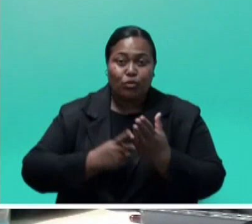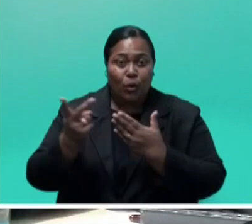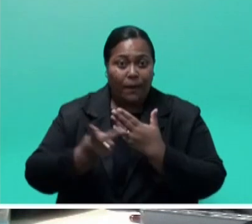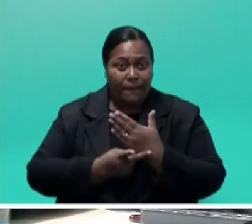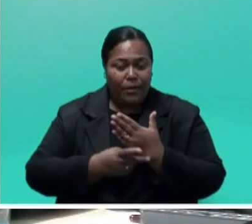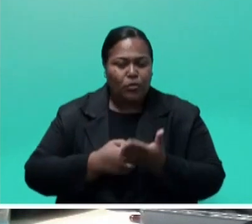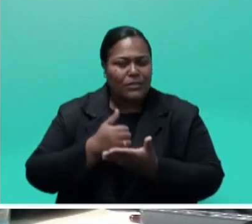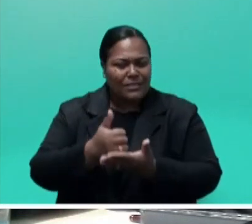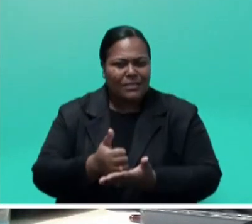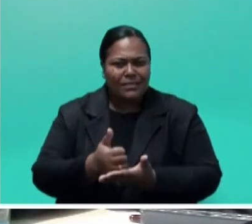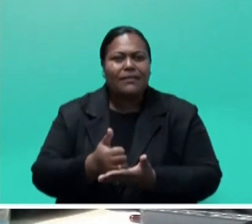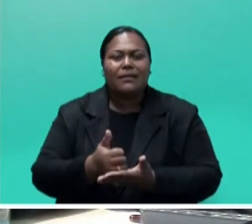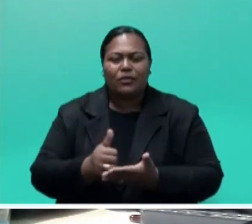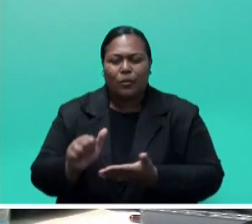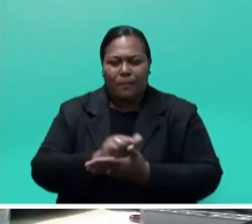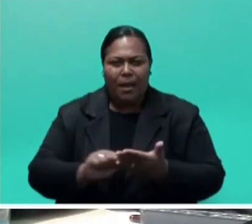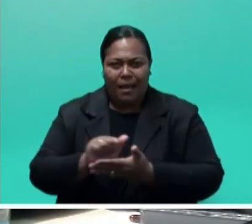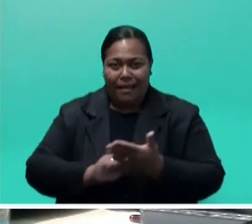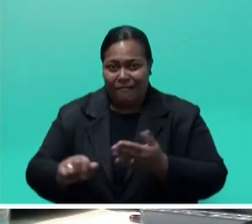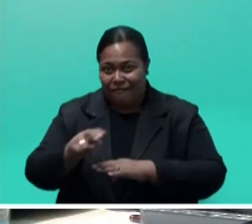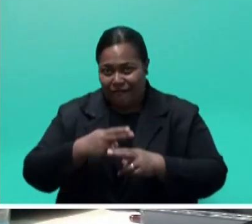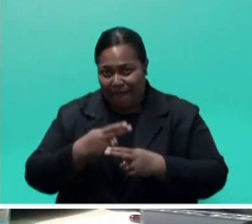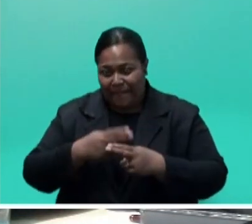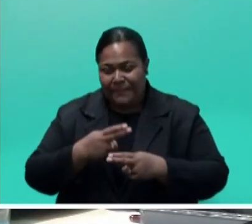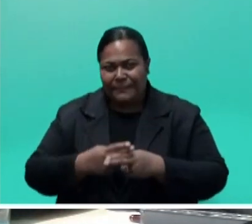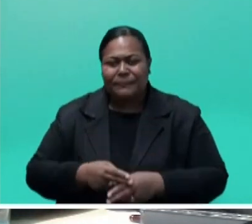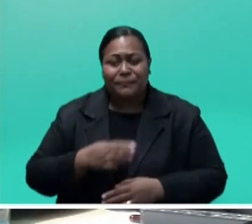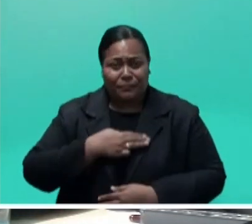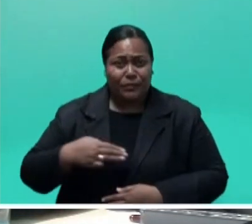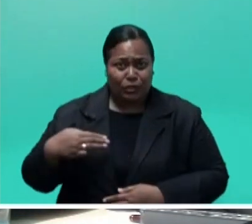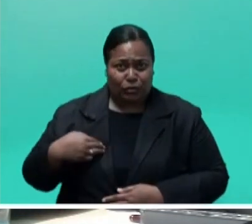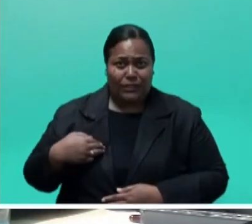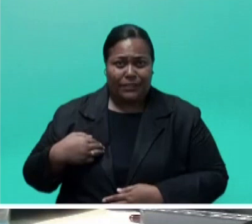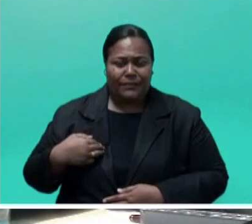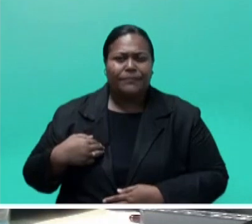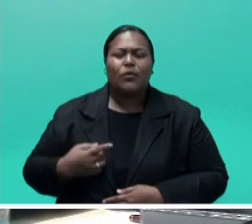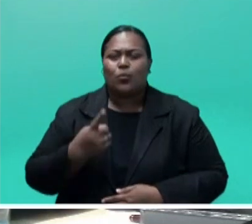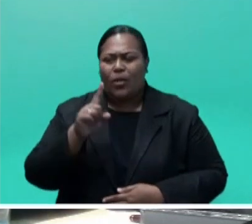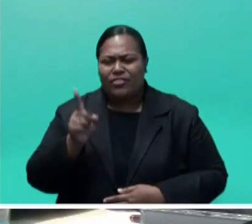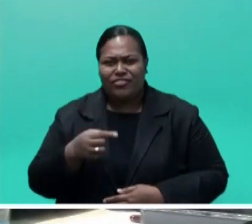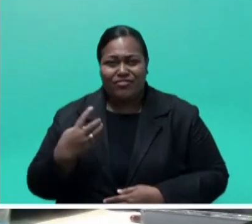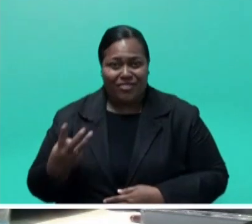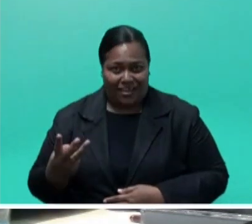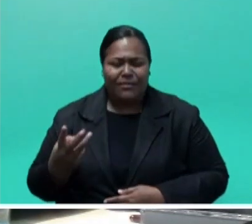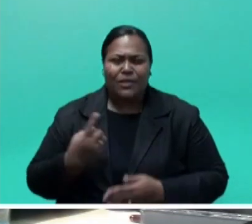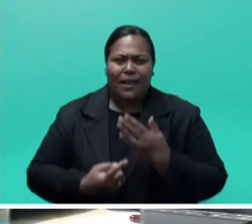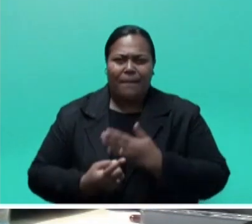purchase of farm costs. The Ministry is covering 1/3 on a maximum of 7,500, whichever is